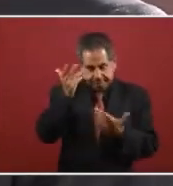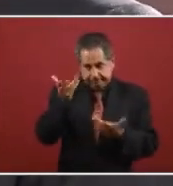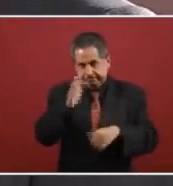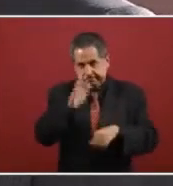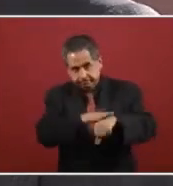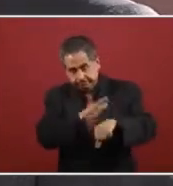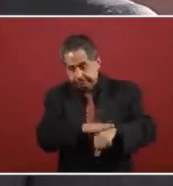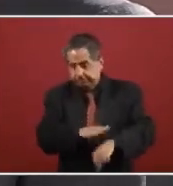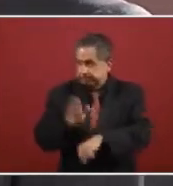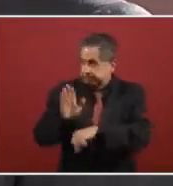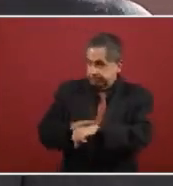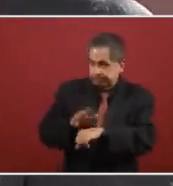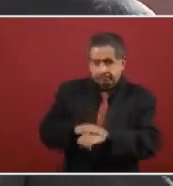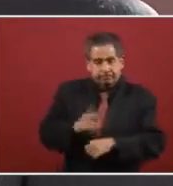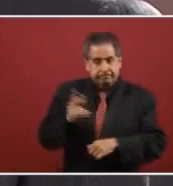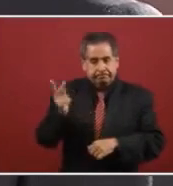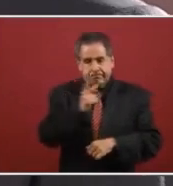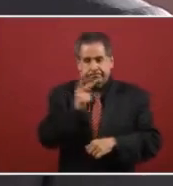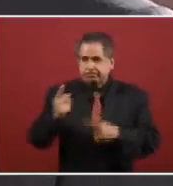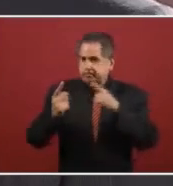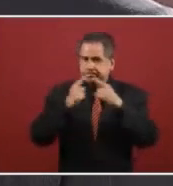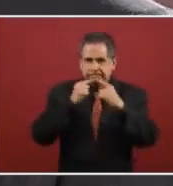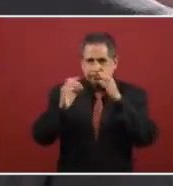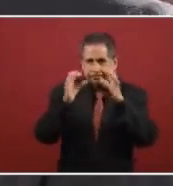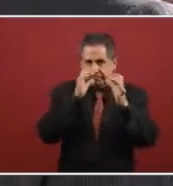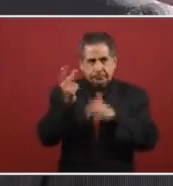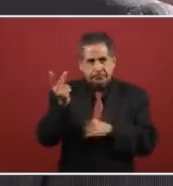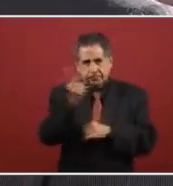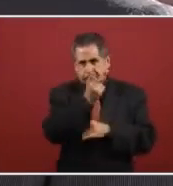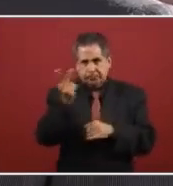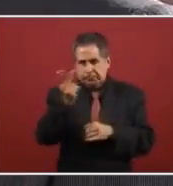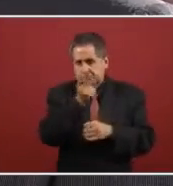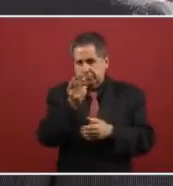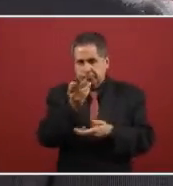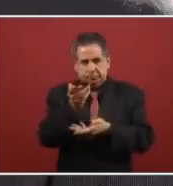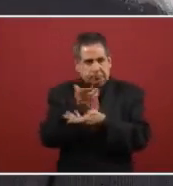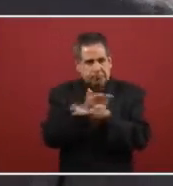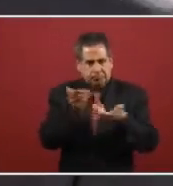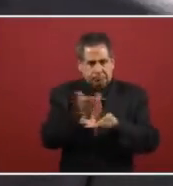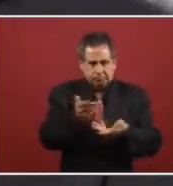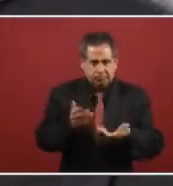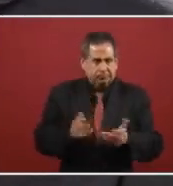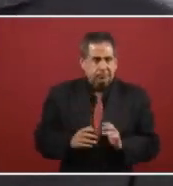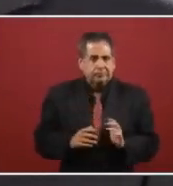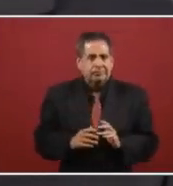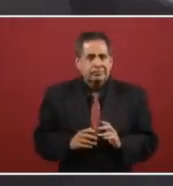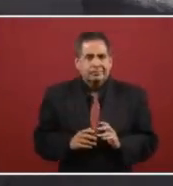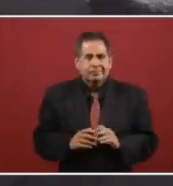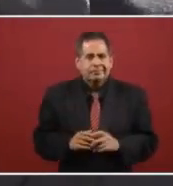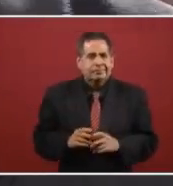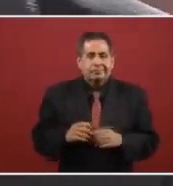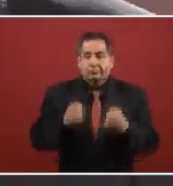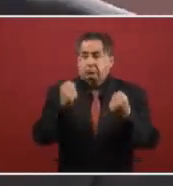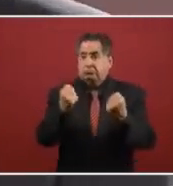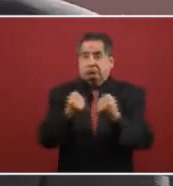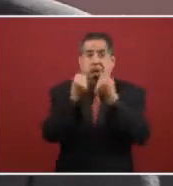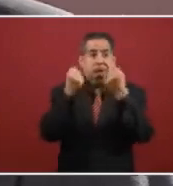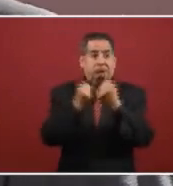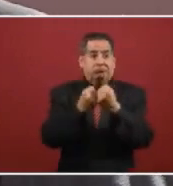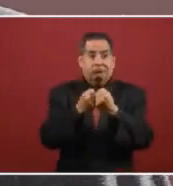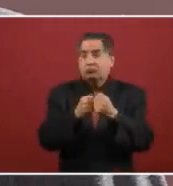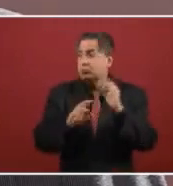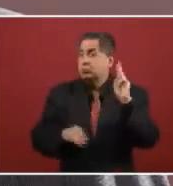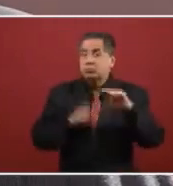a call se out dialogue. that they dialogue. No beneficia a nadie la It guerra doesn't comercial.